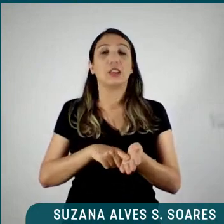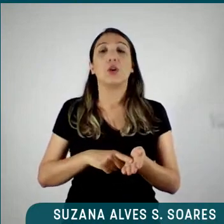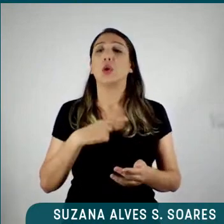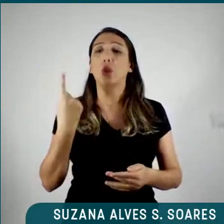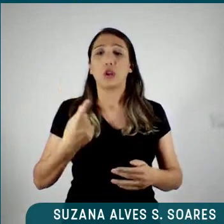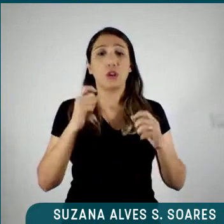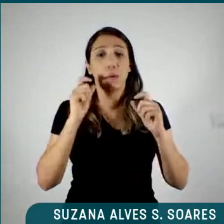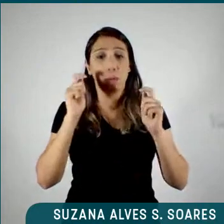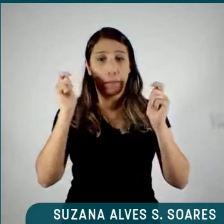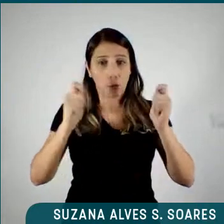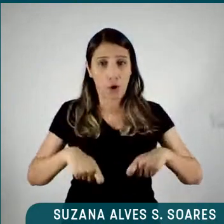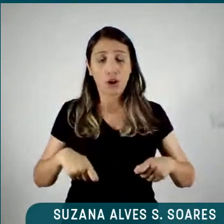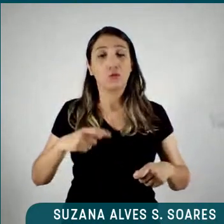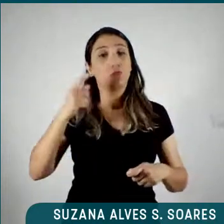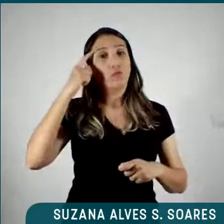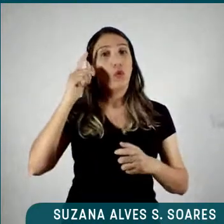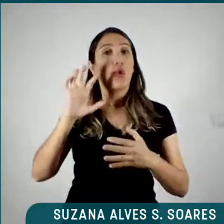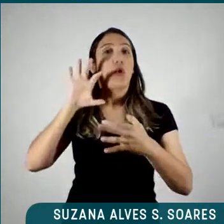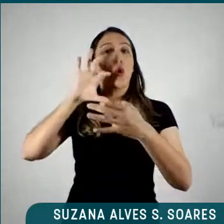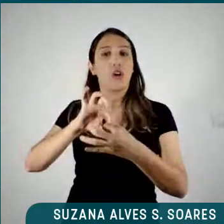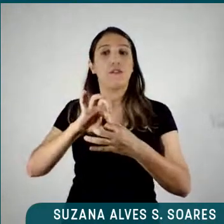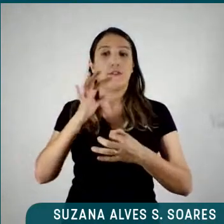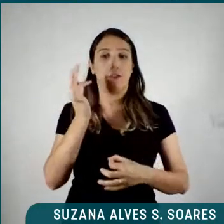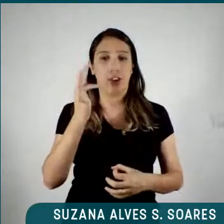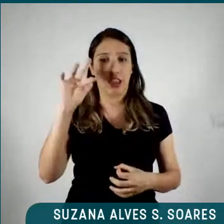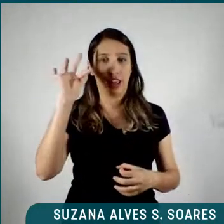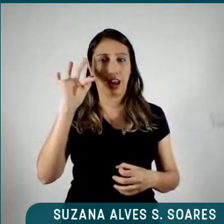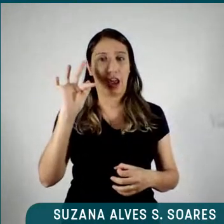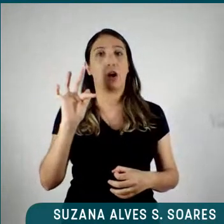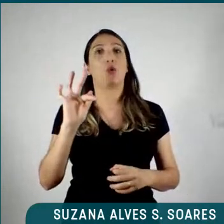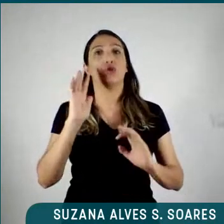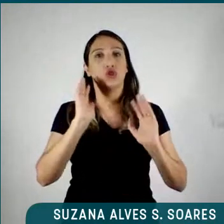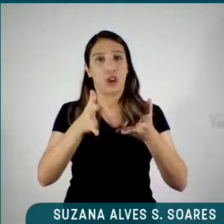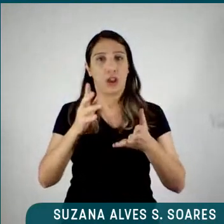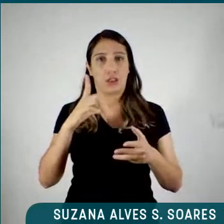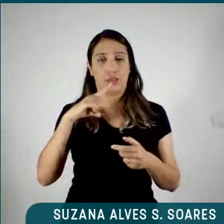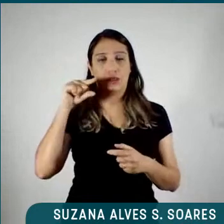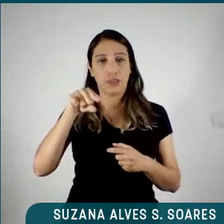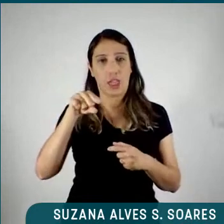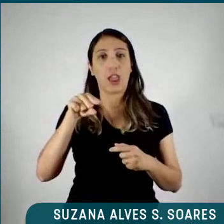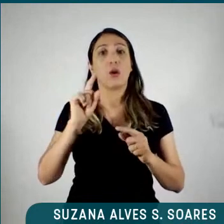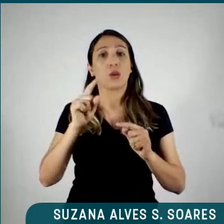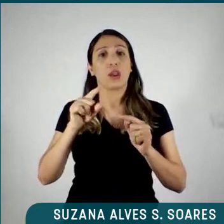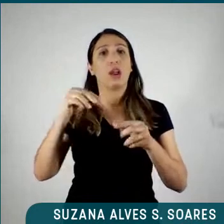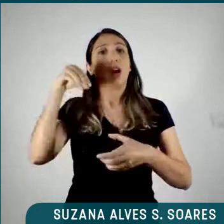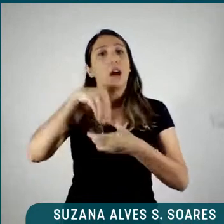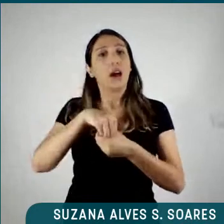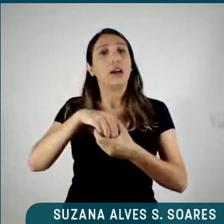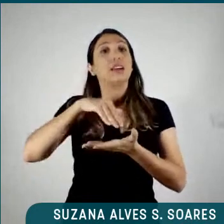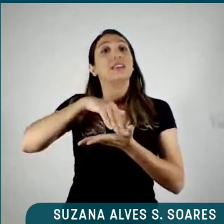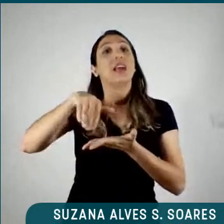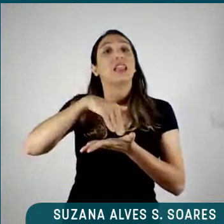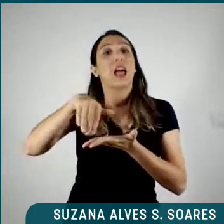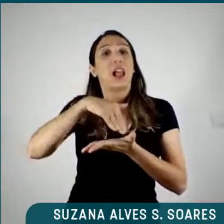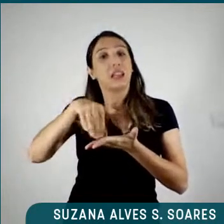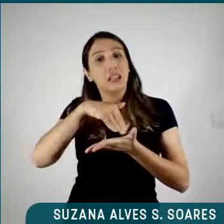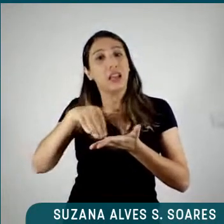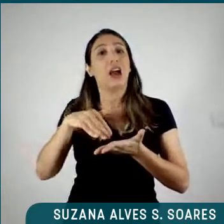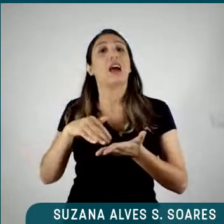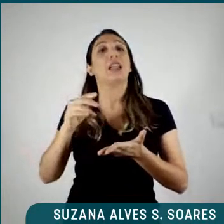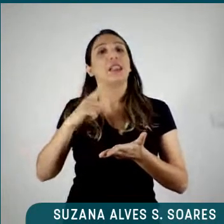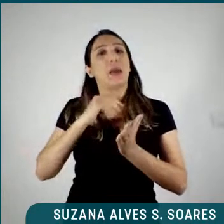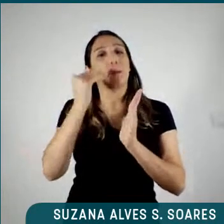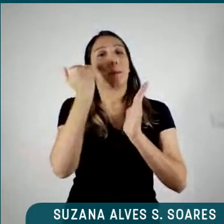data, and we can put that in terms of the federal context where I am. When in my